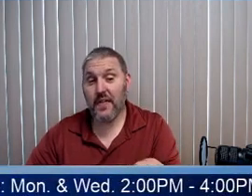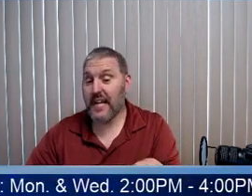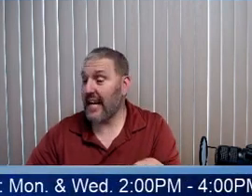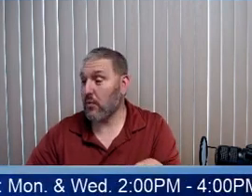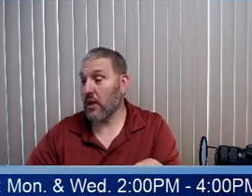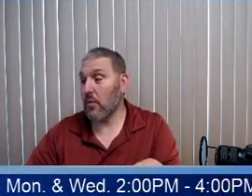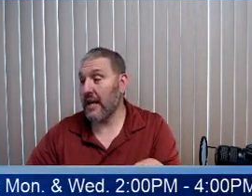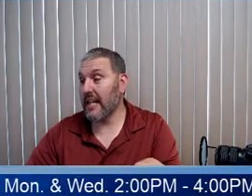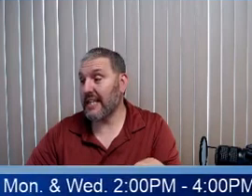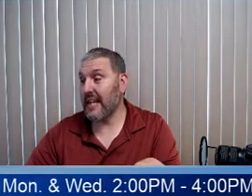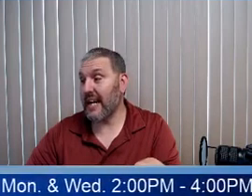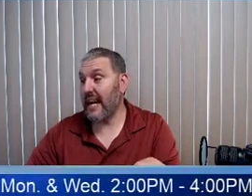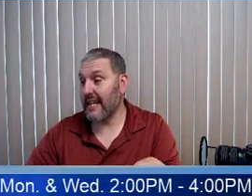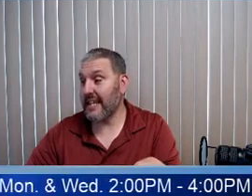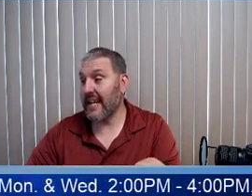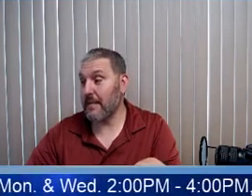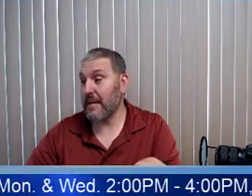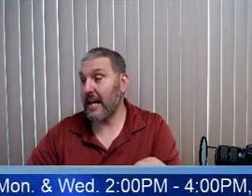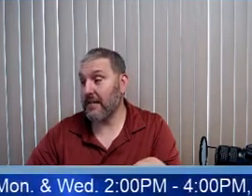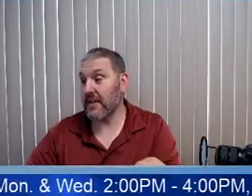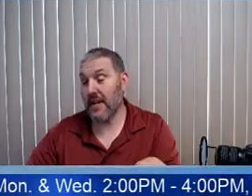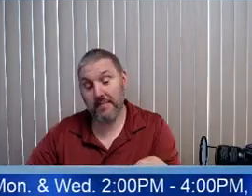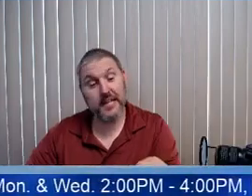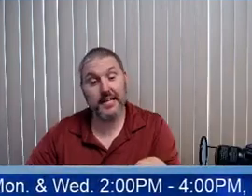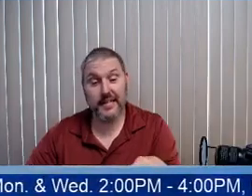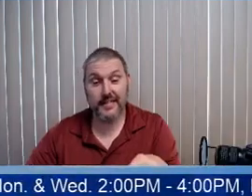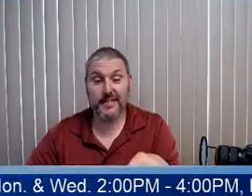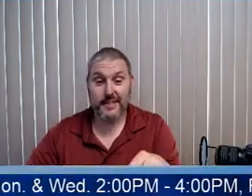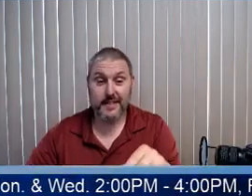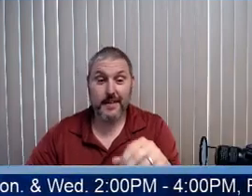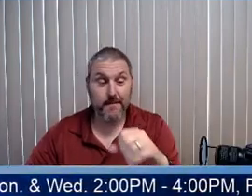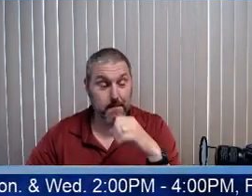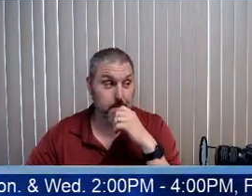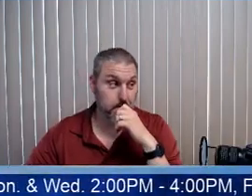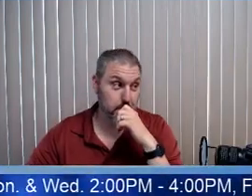I don't think I'd run away like that. I think I'd be out there and I'd be like,